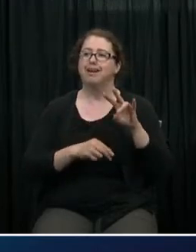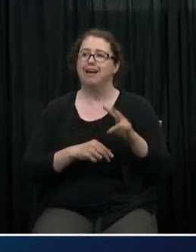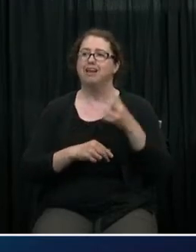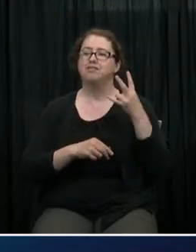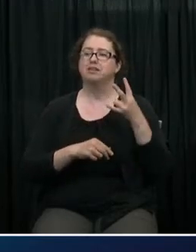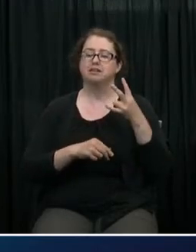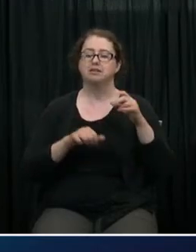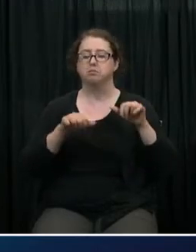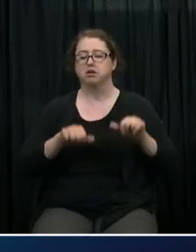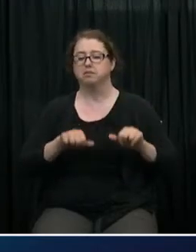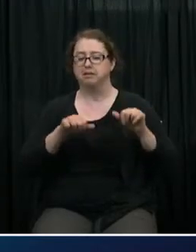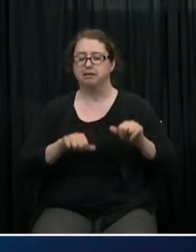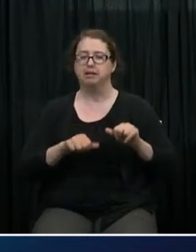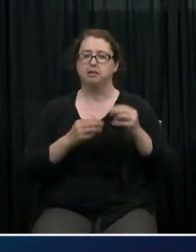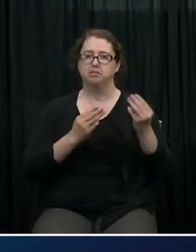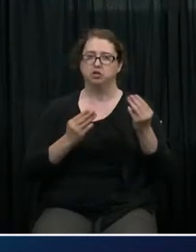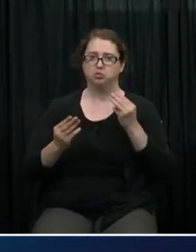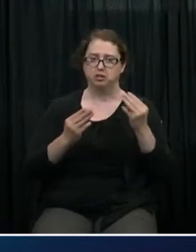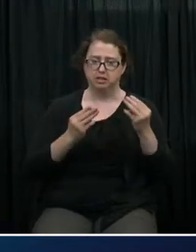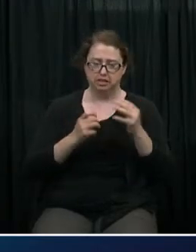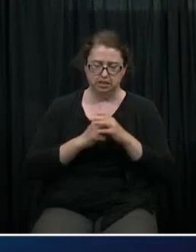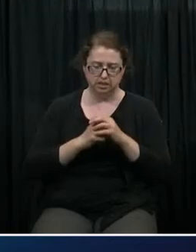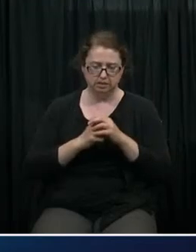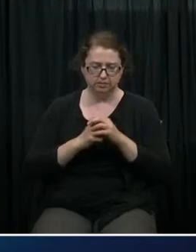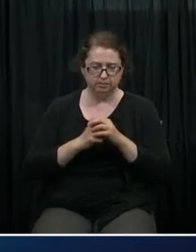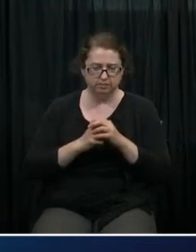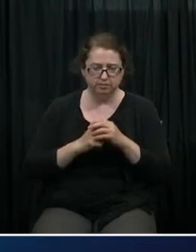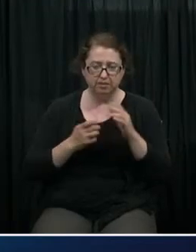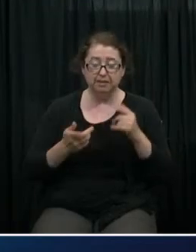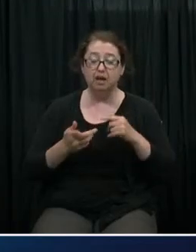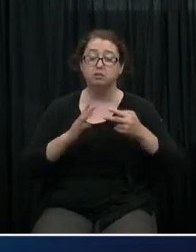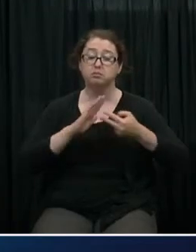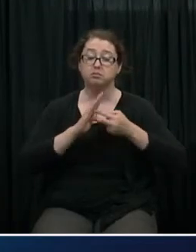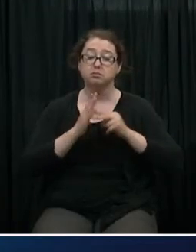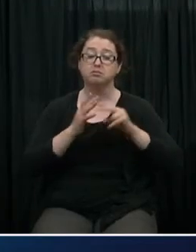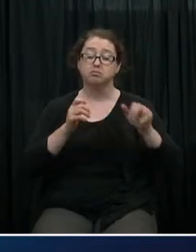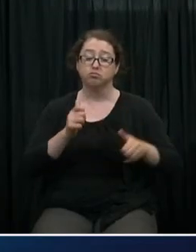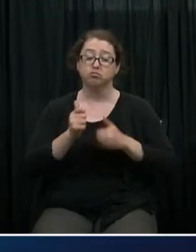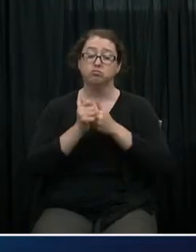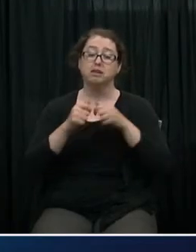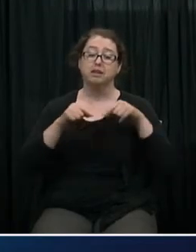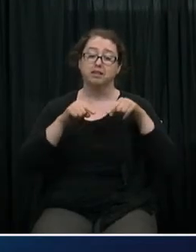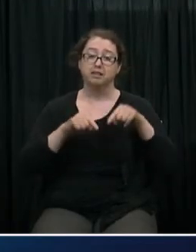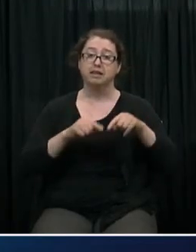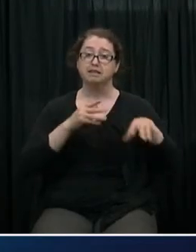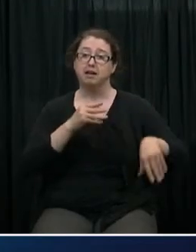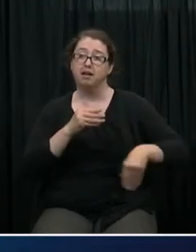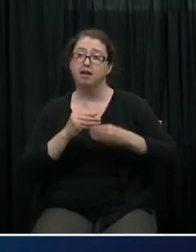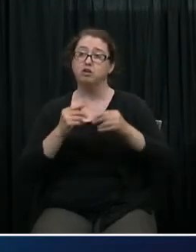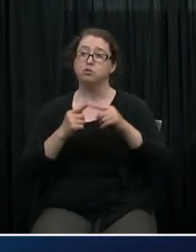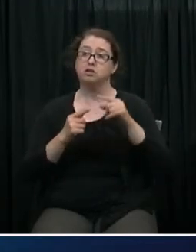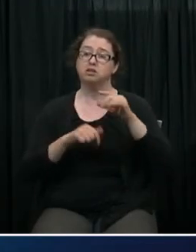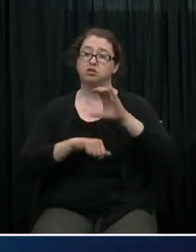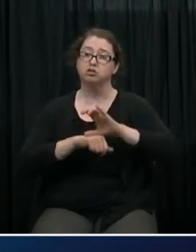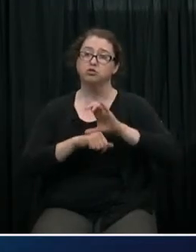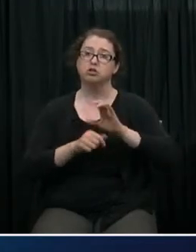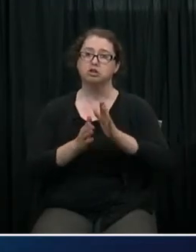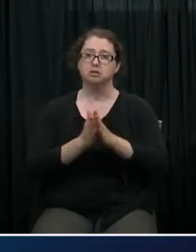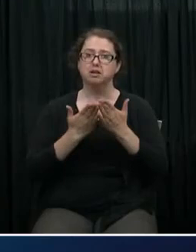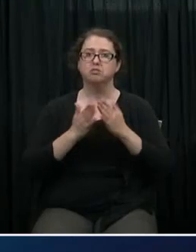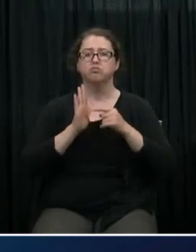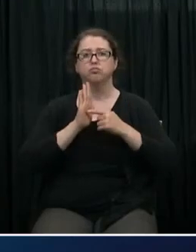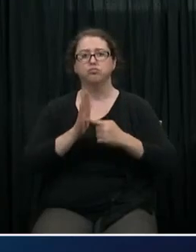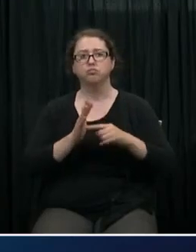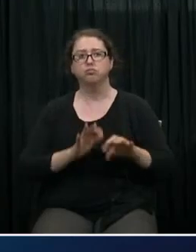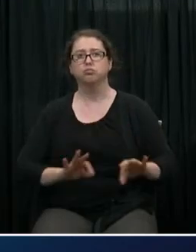Possibility Ministries. And the rationale is this addition to the church manual emphasizes the importance of